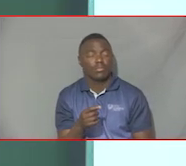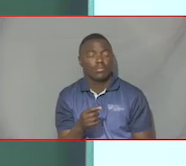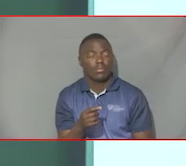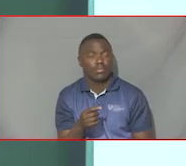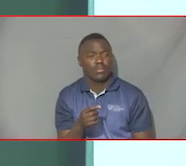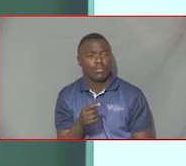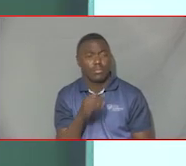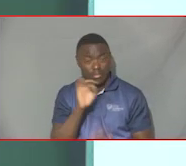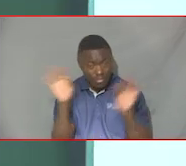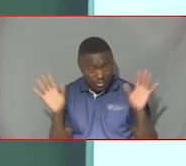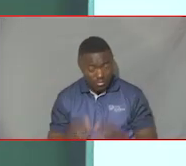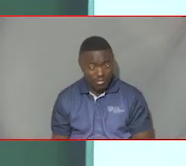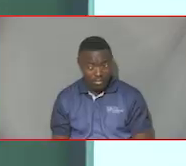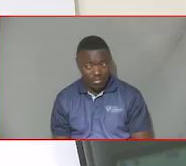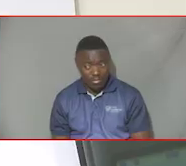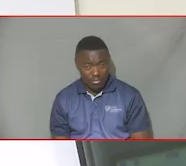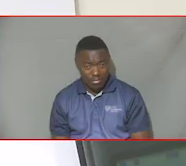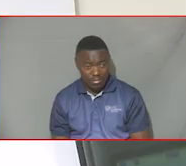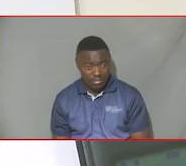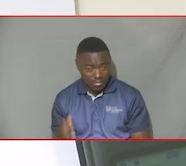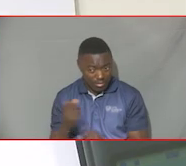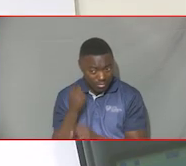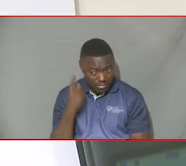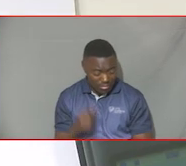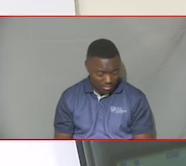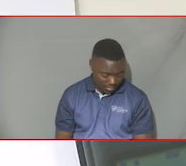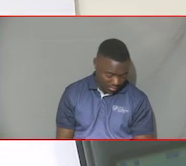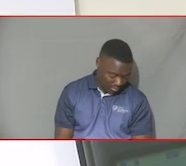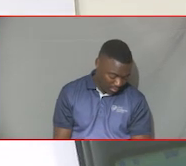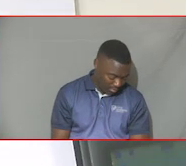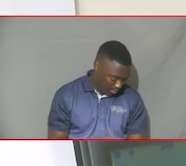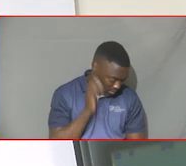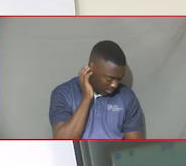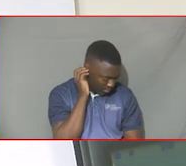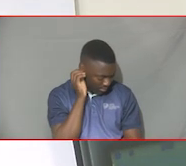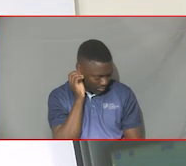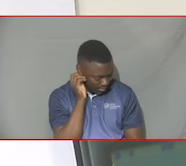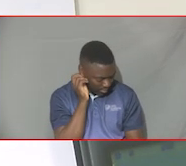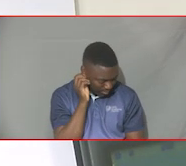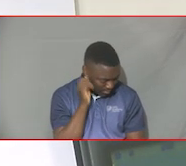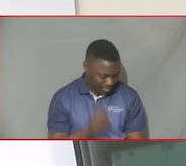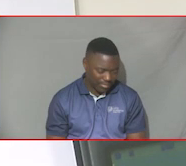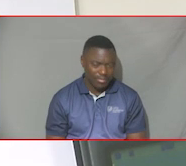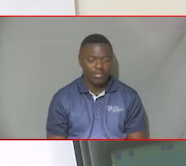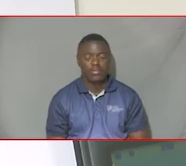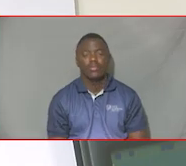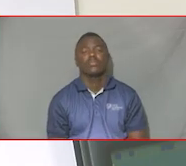clear? Are you happy with that? Okay. So what do you know about